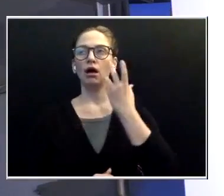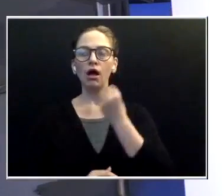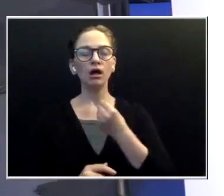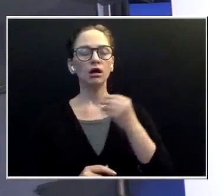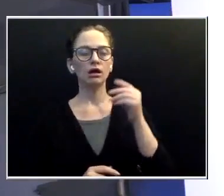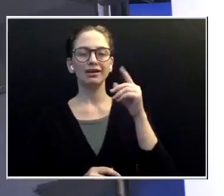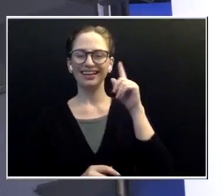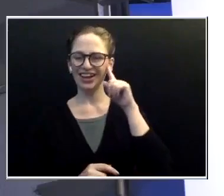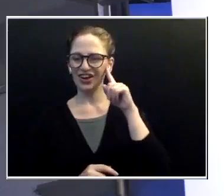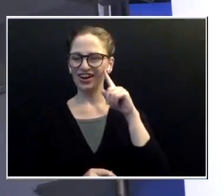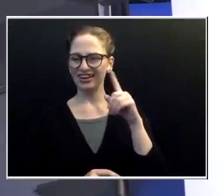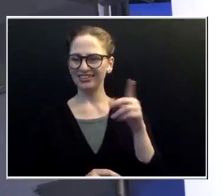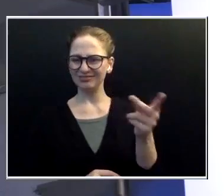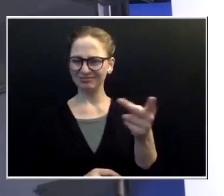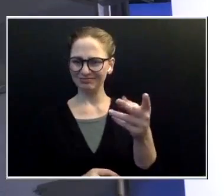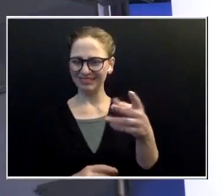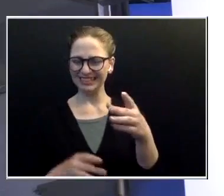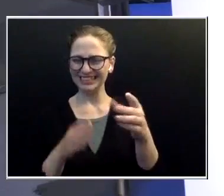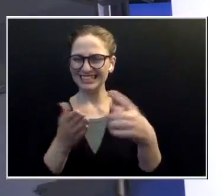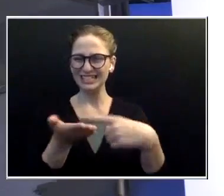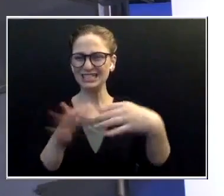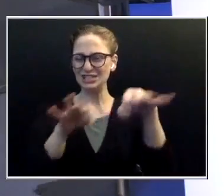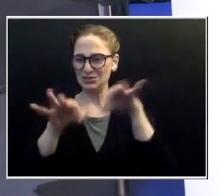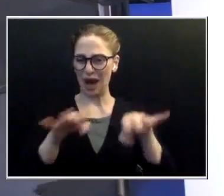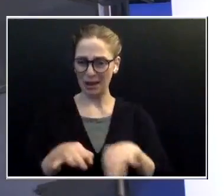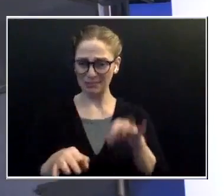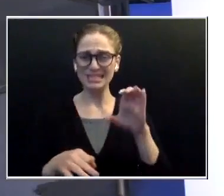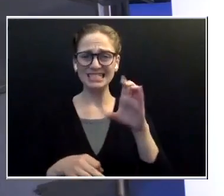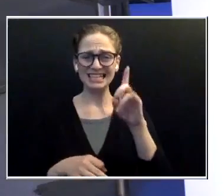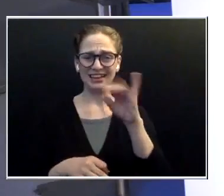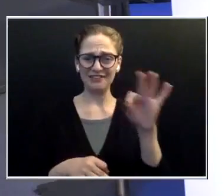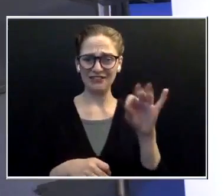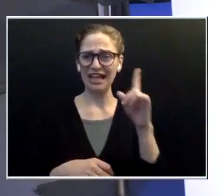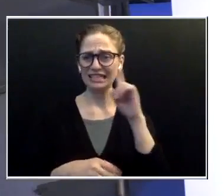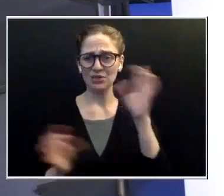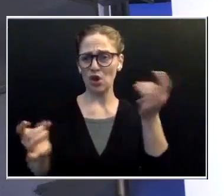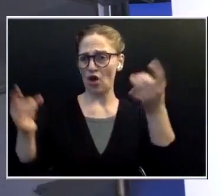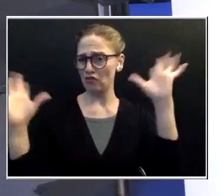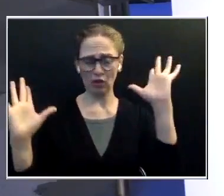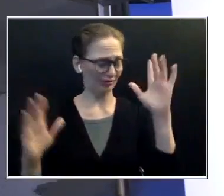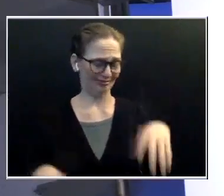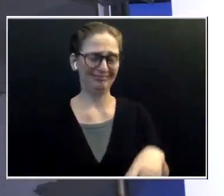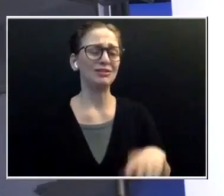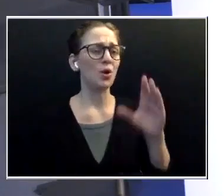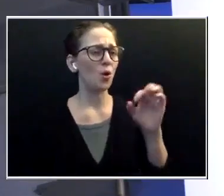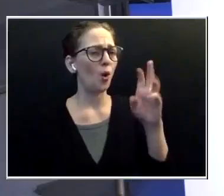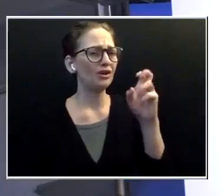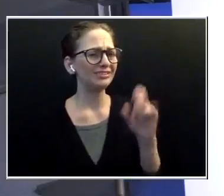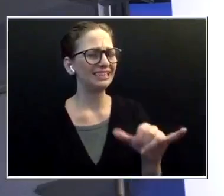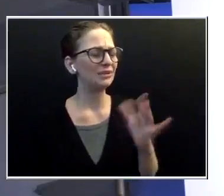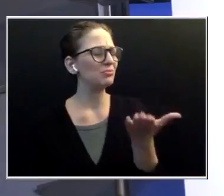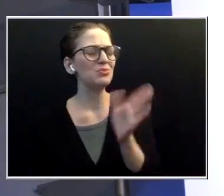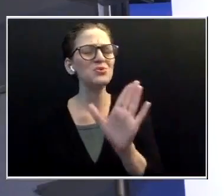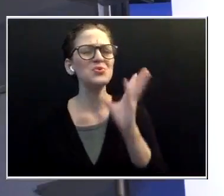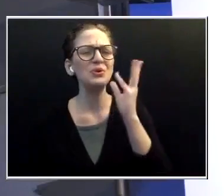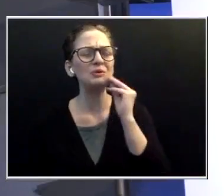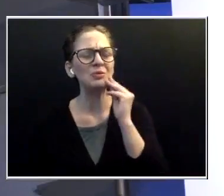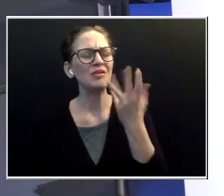I have to just say, from where I'm saying it sounds awful. So Courtney, don't hold back. Tell us what it was like day to day, and how did you push through all